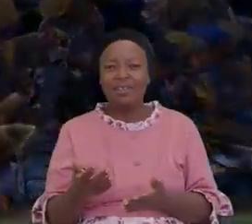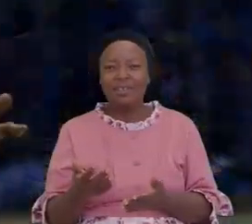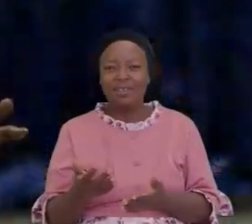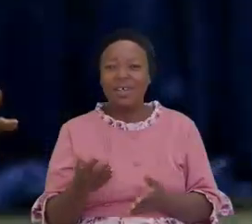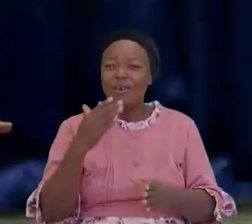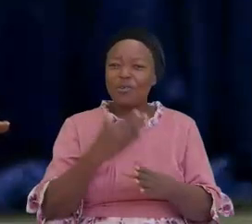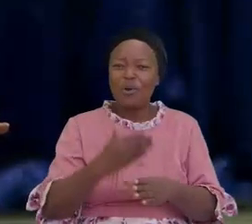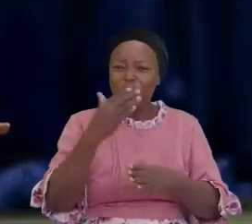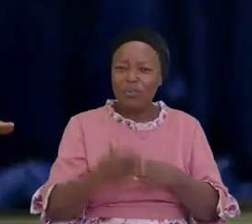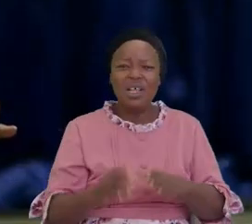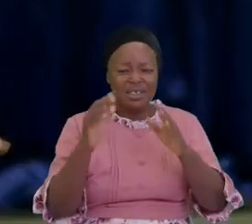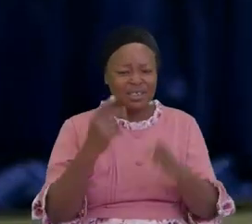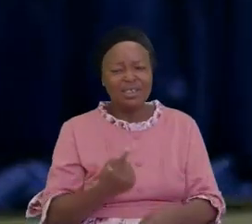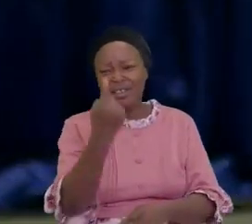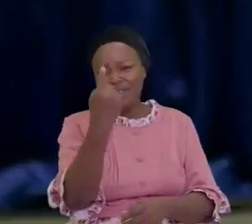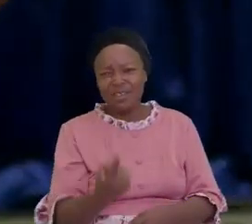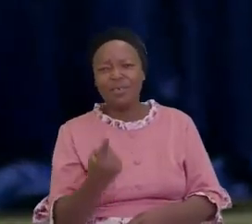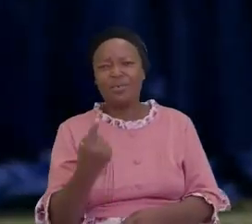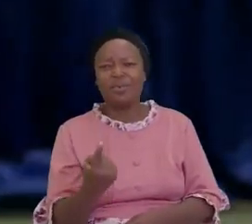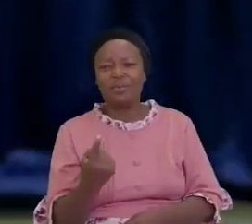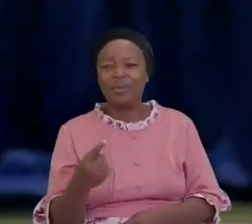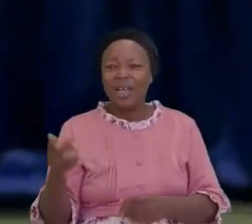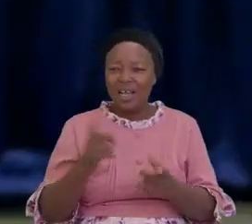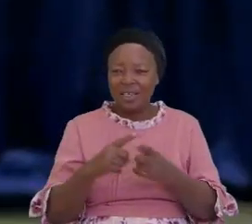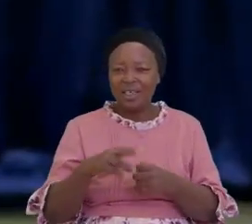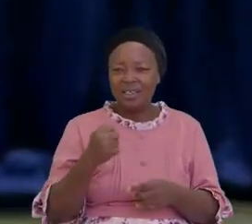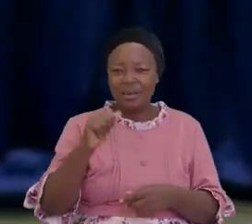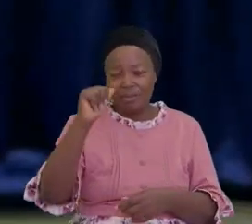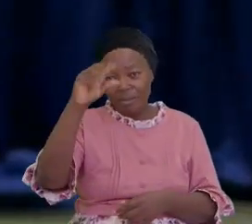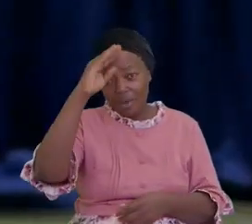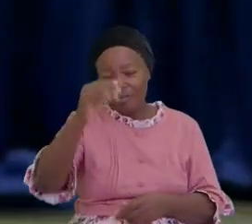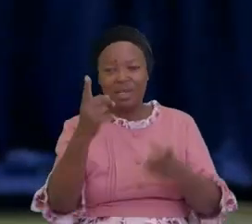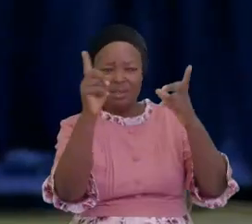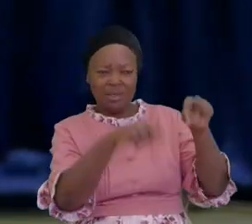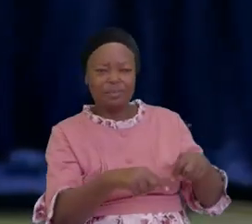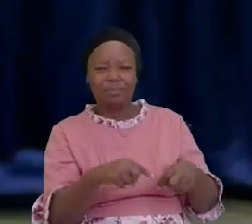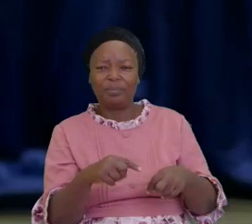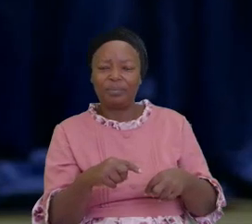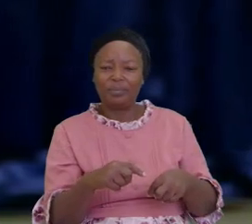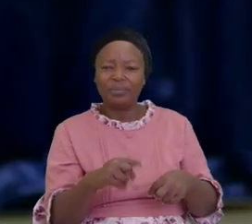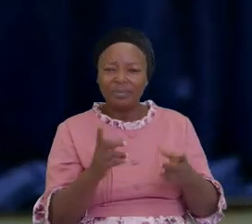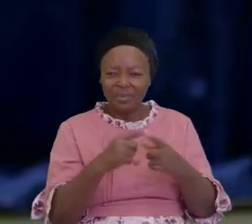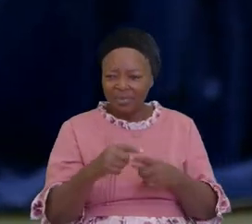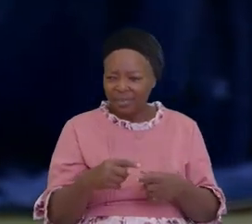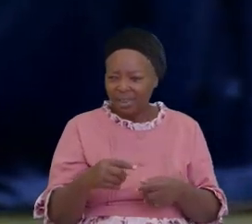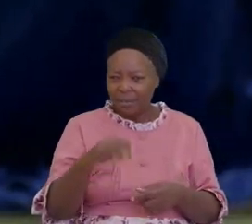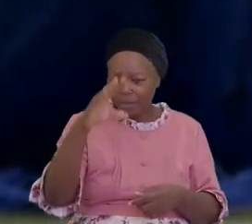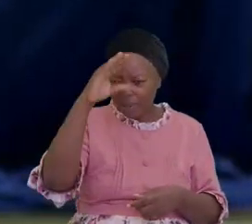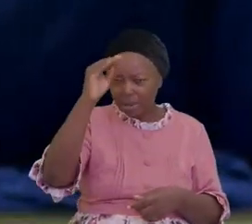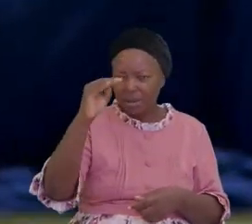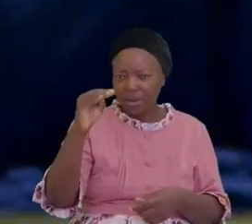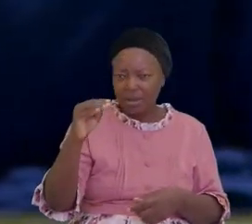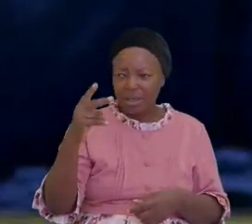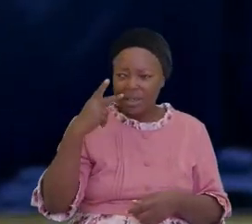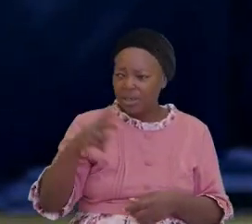Totally single. And so the man came. And I said, man, look at your